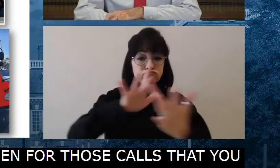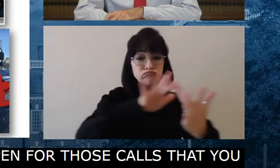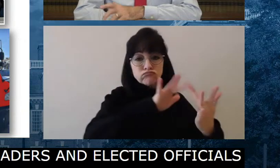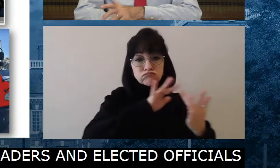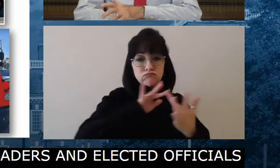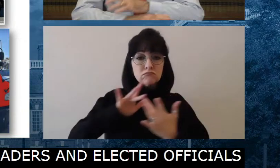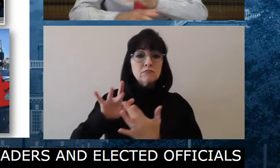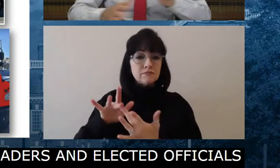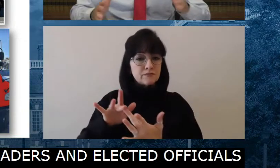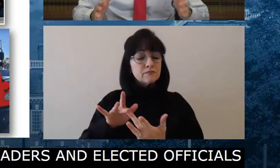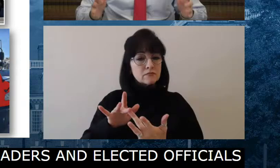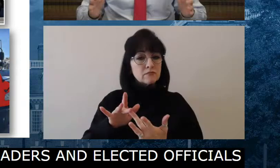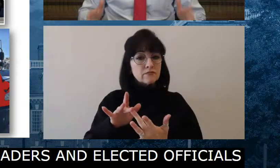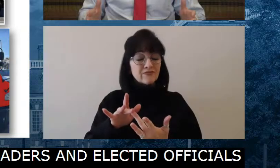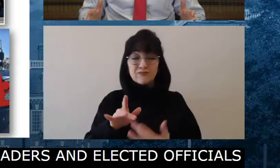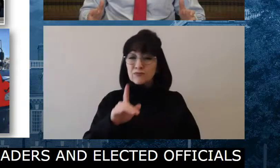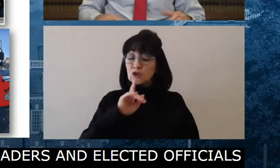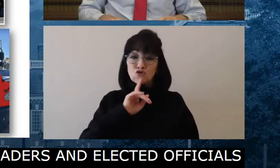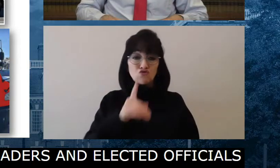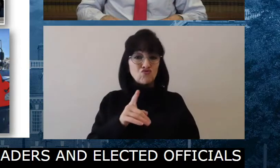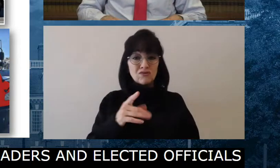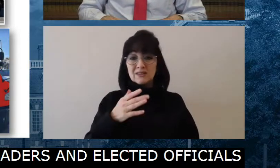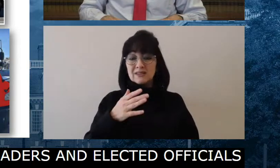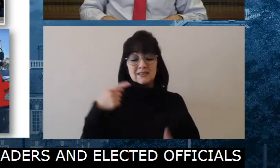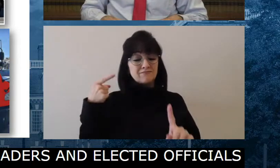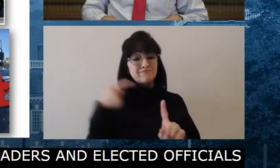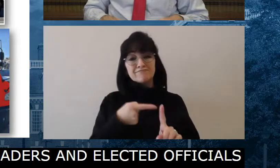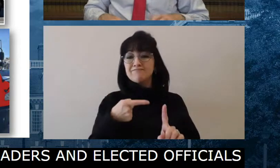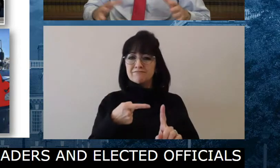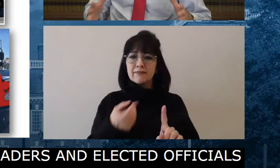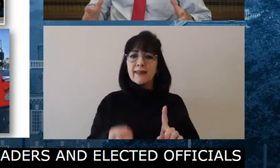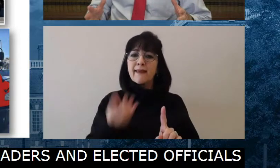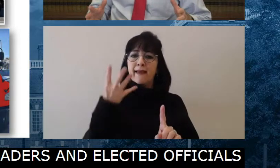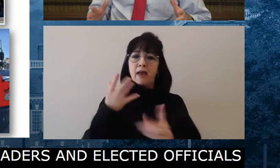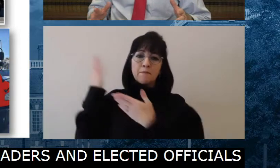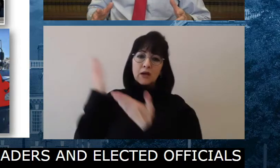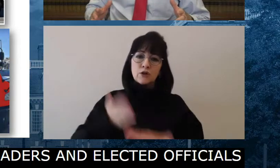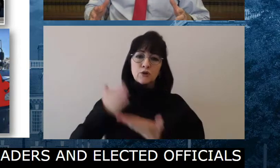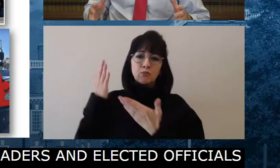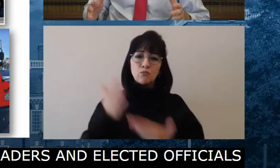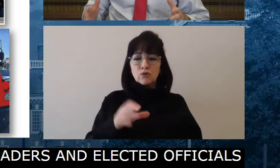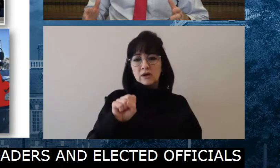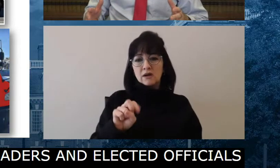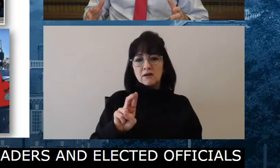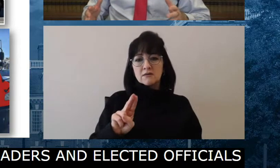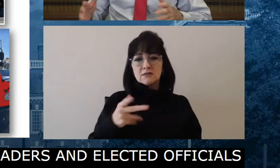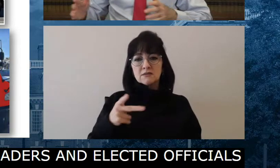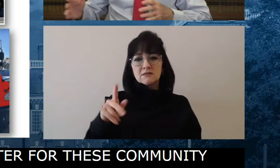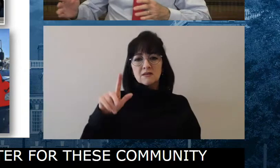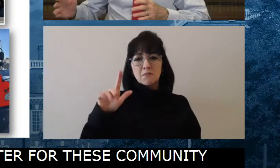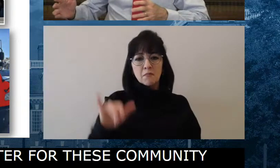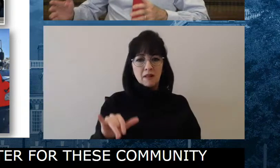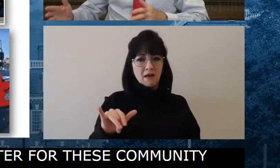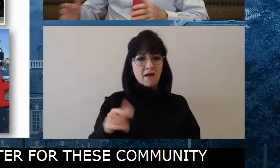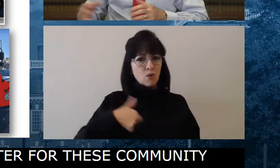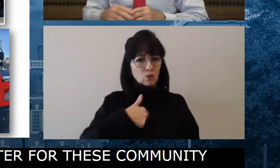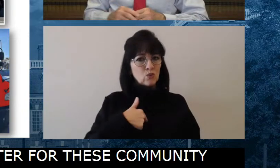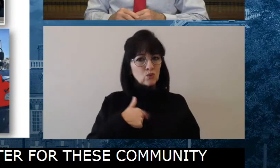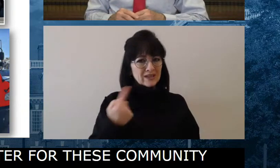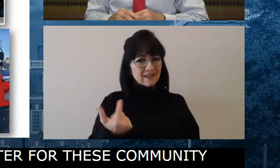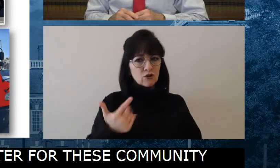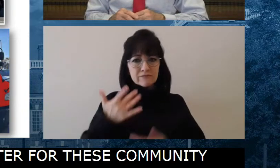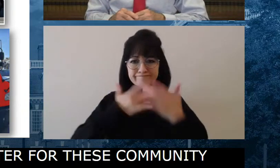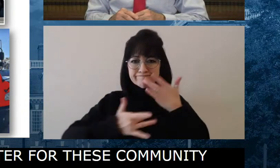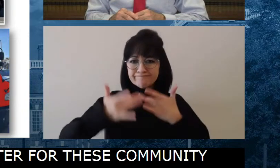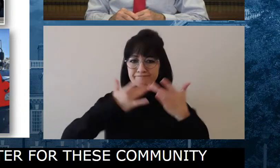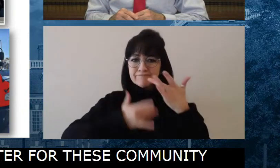get the supply. It's really a question of supply at this point. There'll be some more talk about the possibility of, and we had some